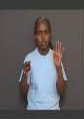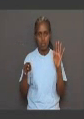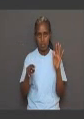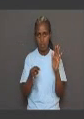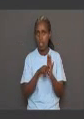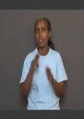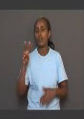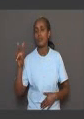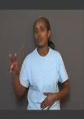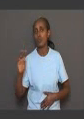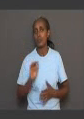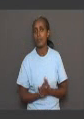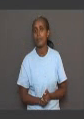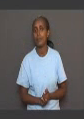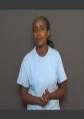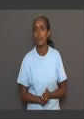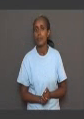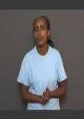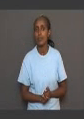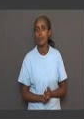equals -2.